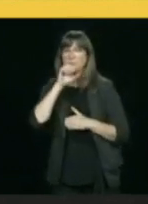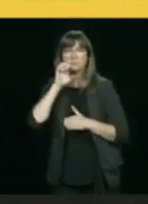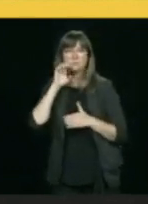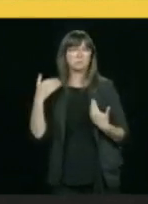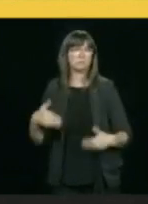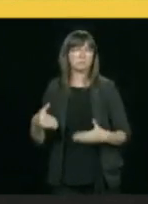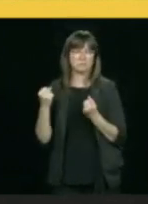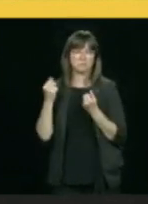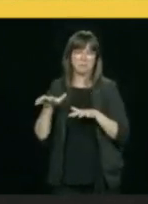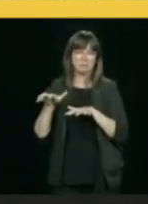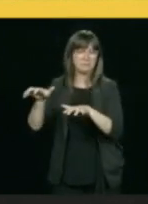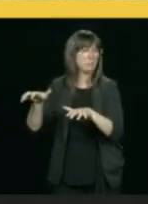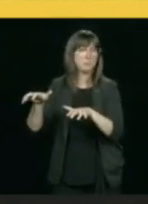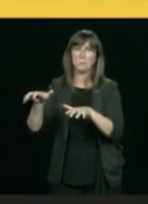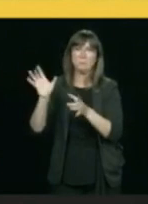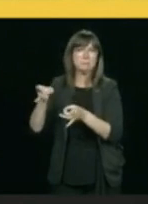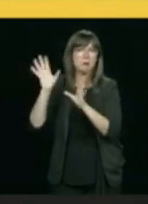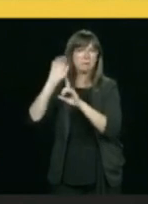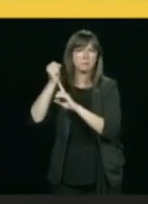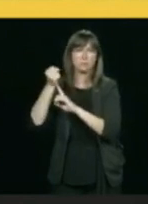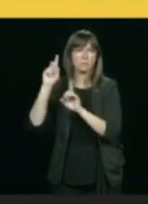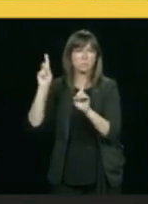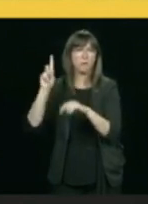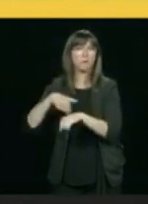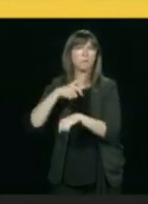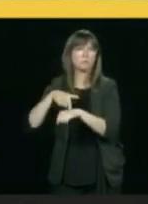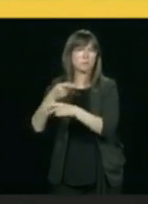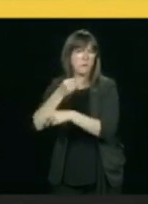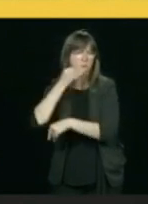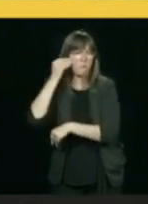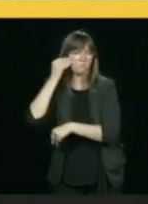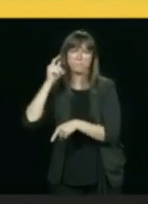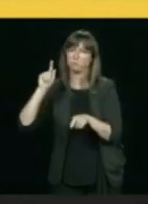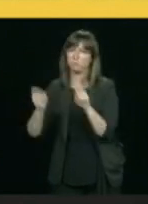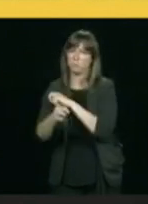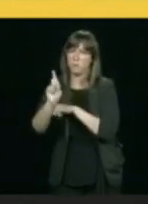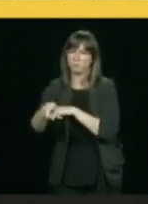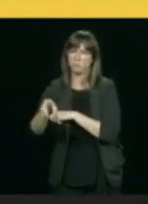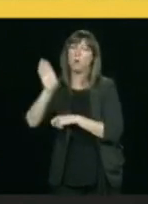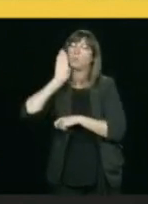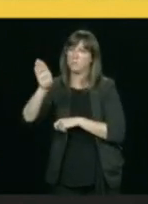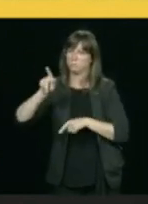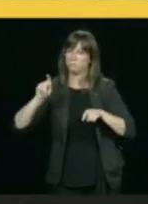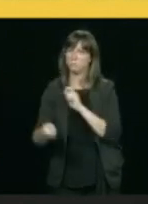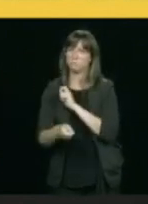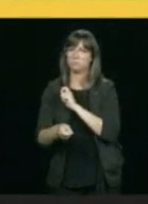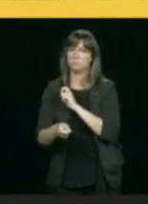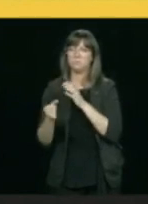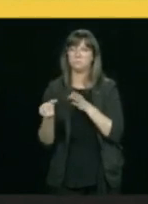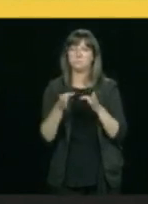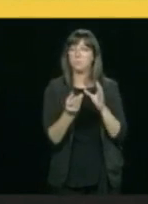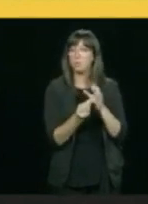many elders in our long-term care homes is unacceptable. That has to change, and it will change. In the